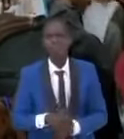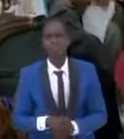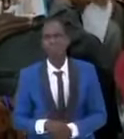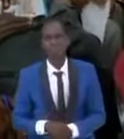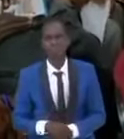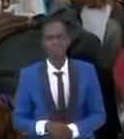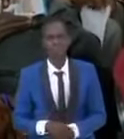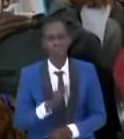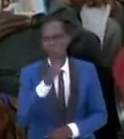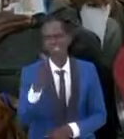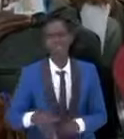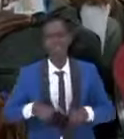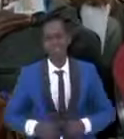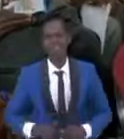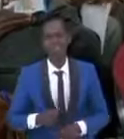No. Never.